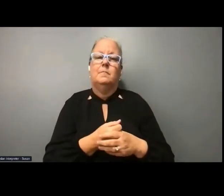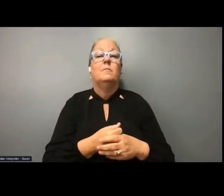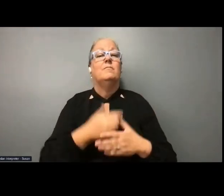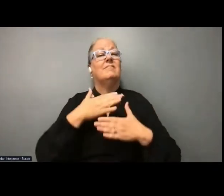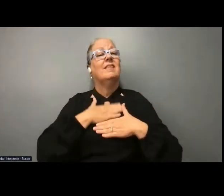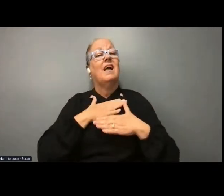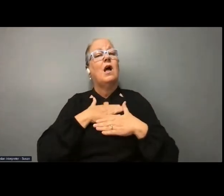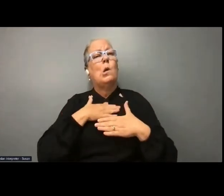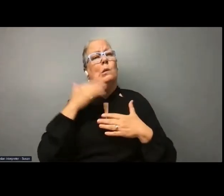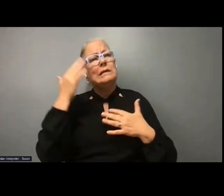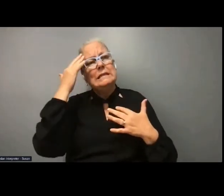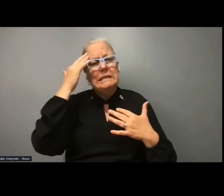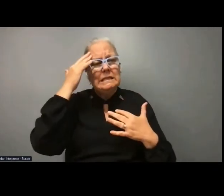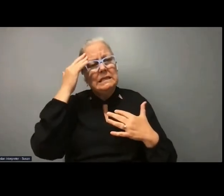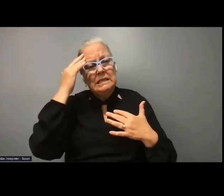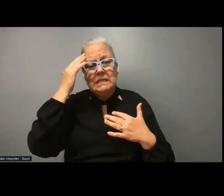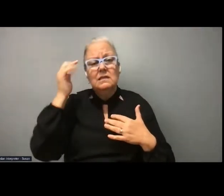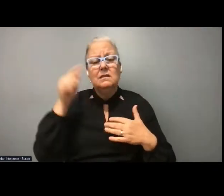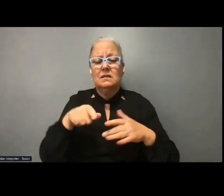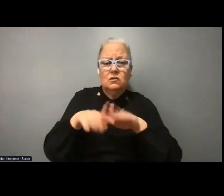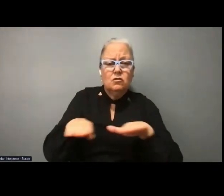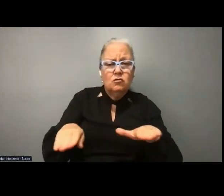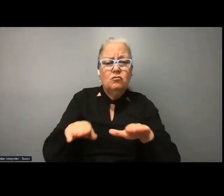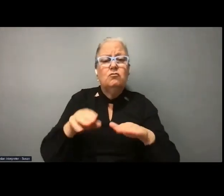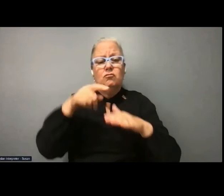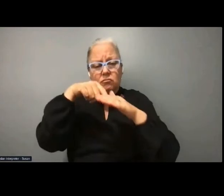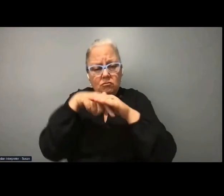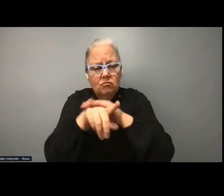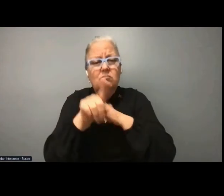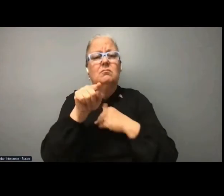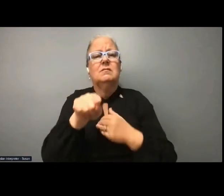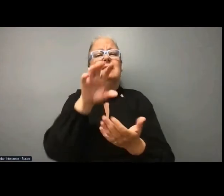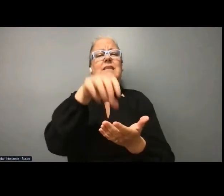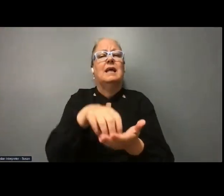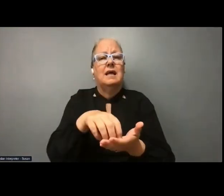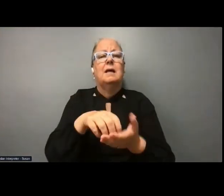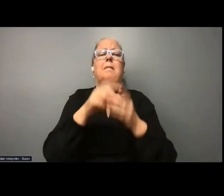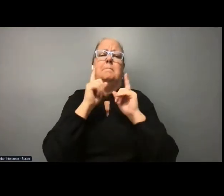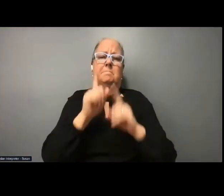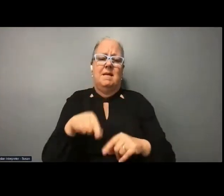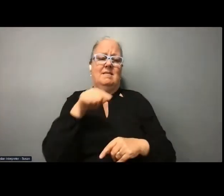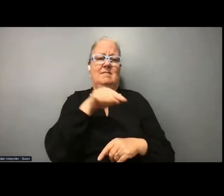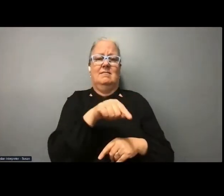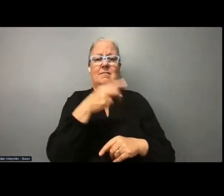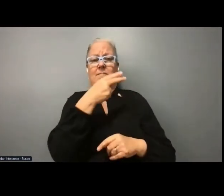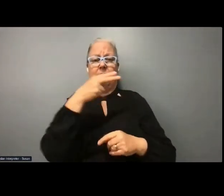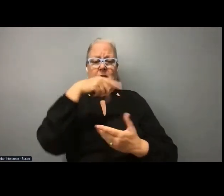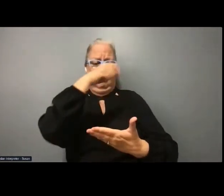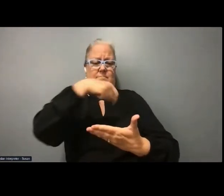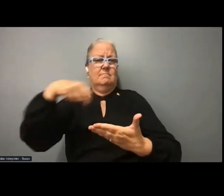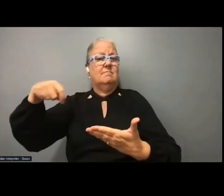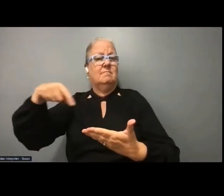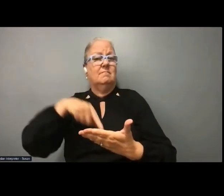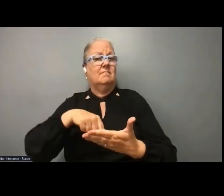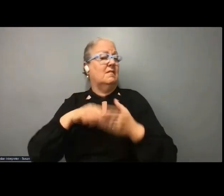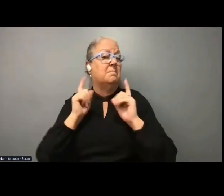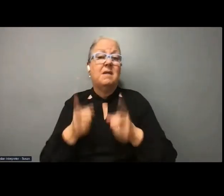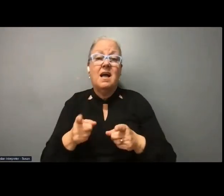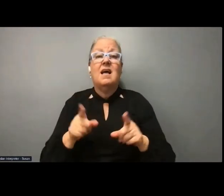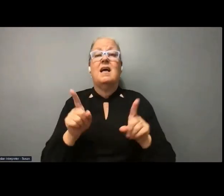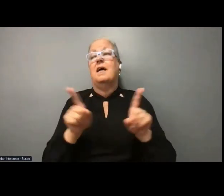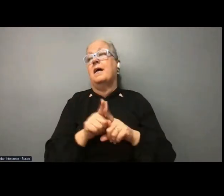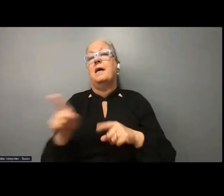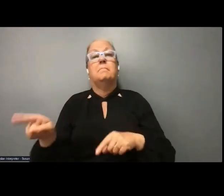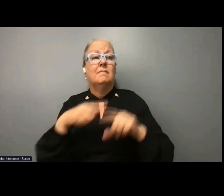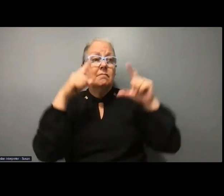any child access the center has to sign the consent form. The consent form for everything, for taking pictures, for raising